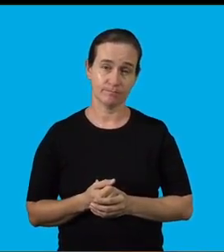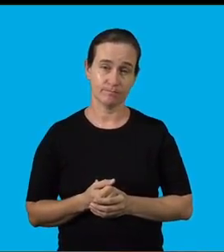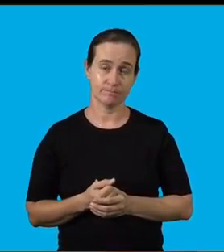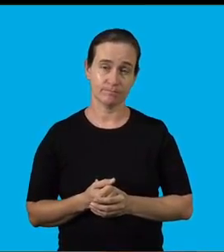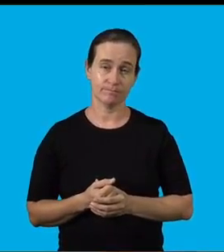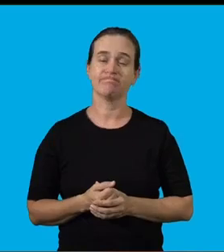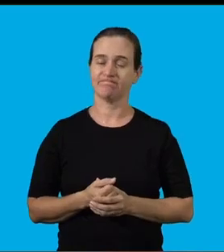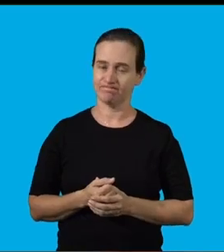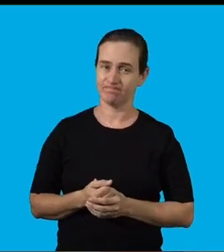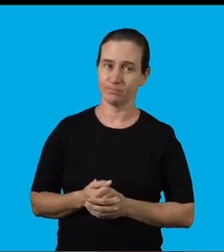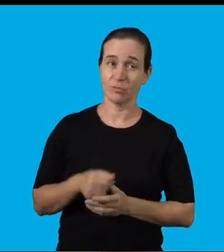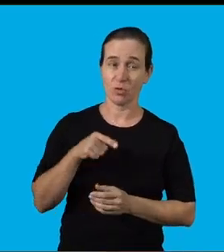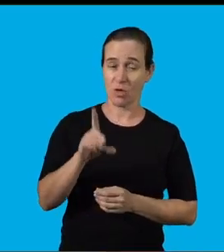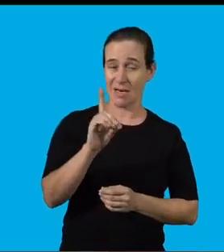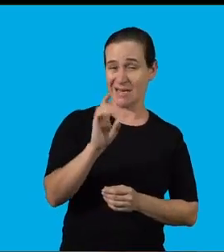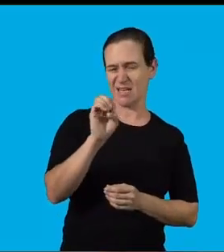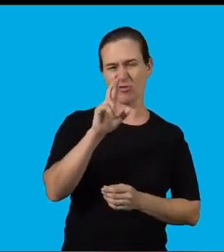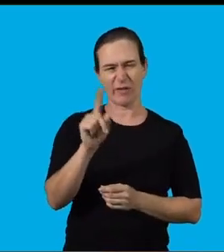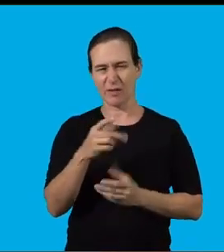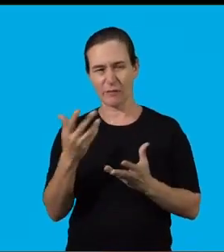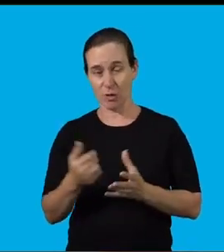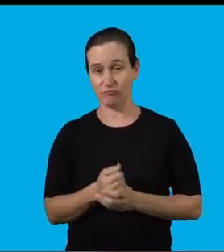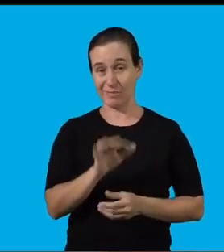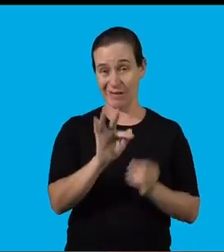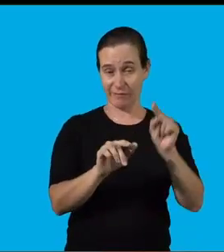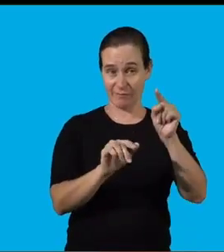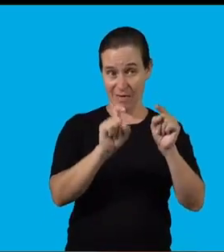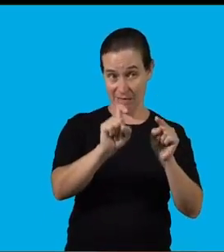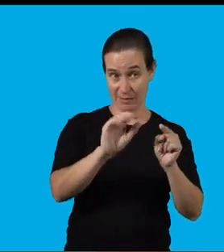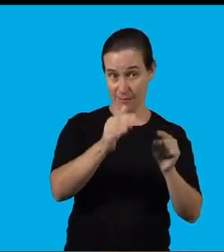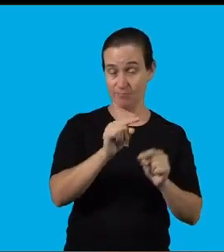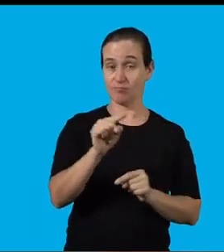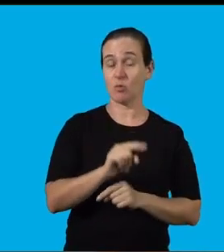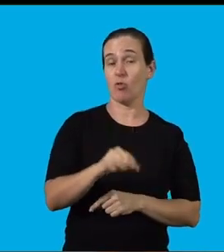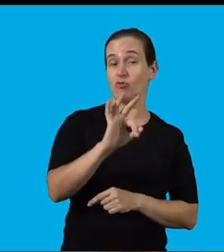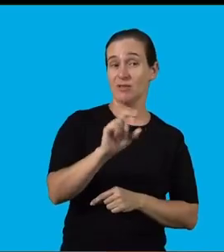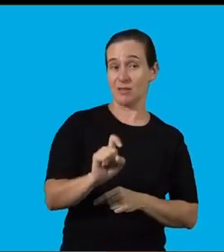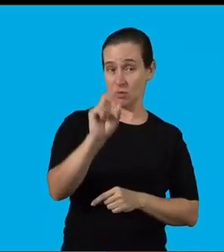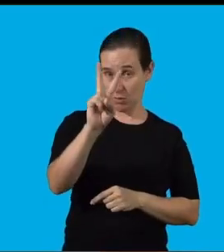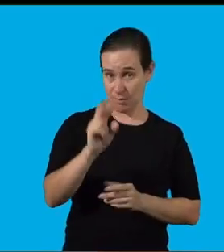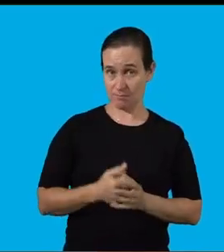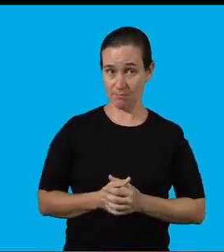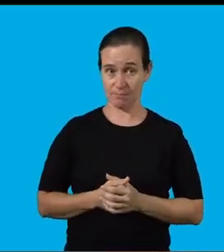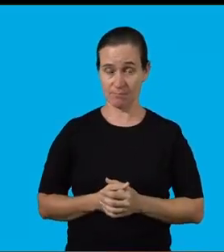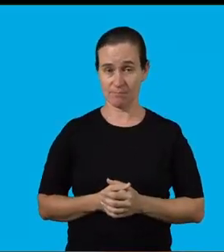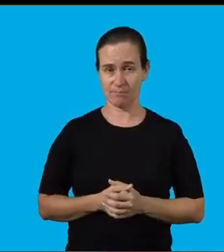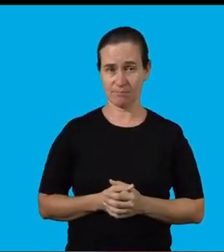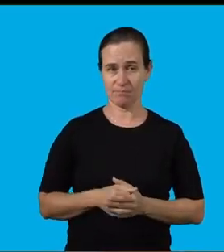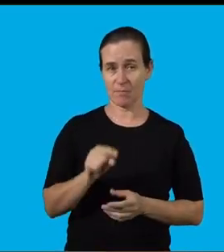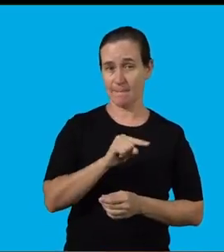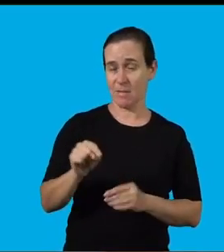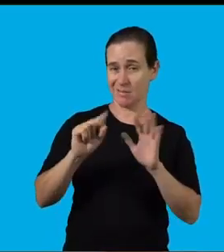page. See? Take the derivative. So the derivative is going to be 3x squared,